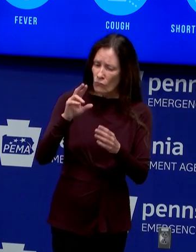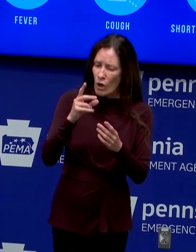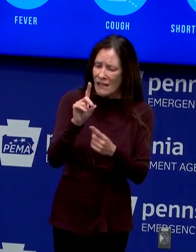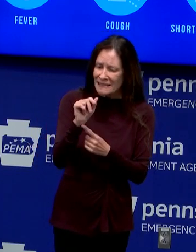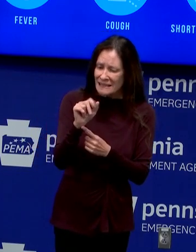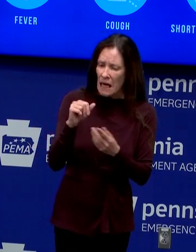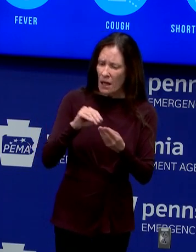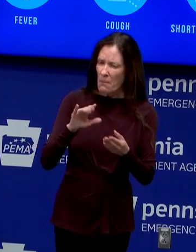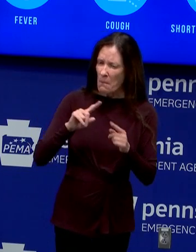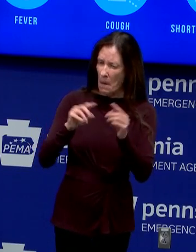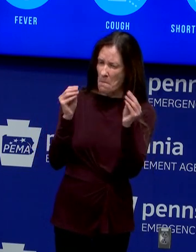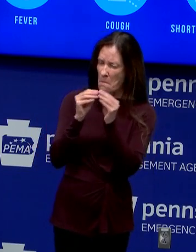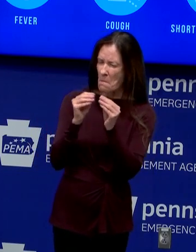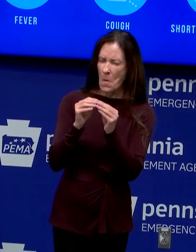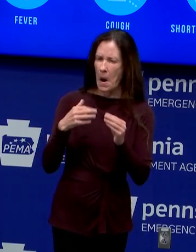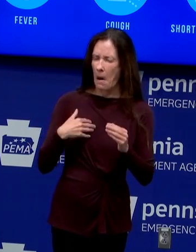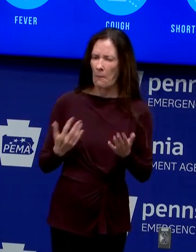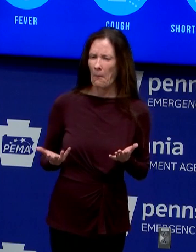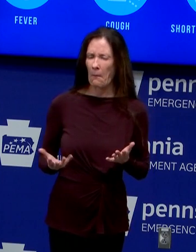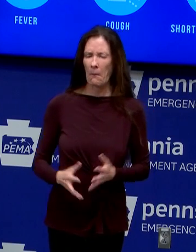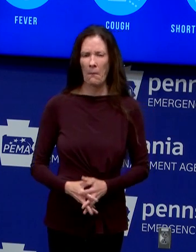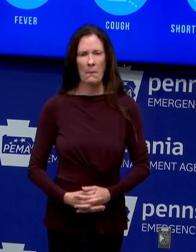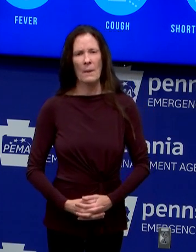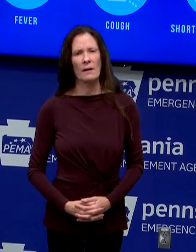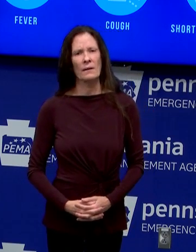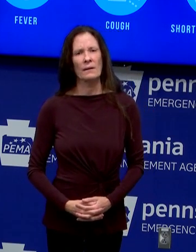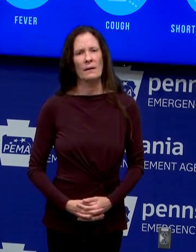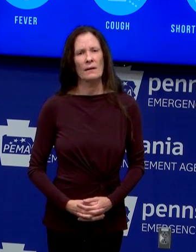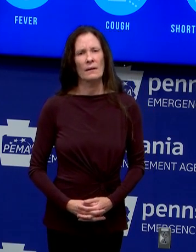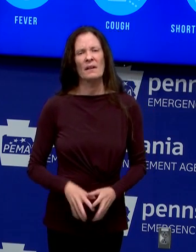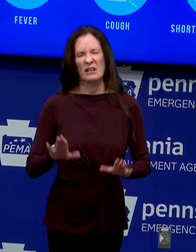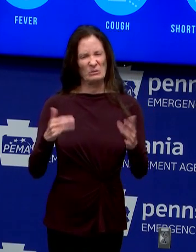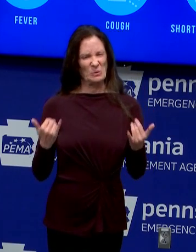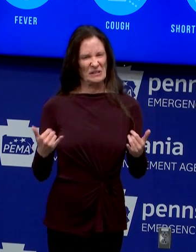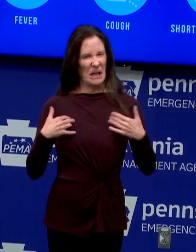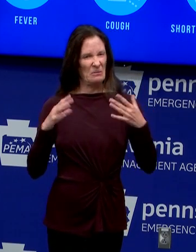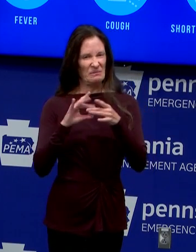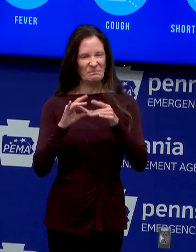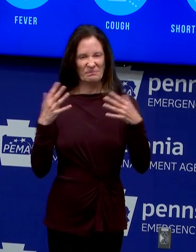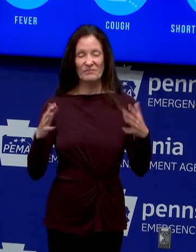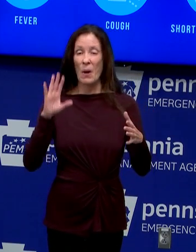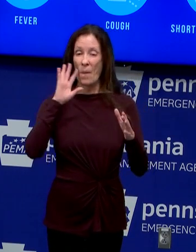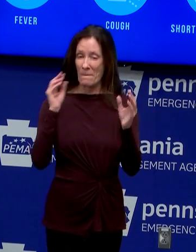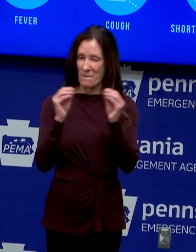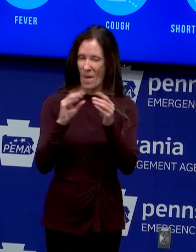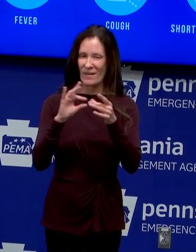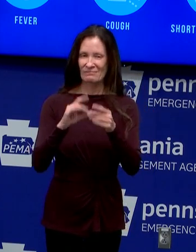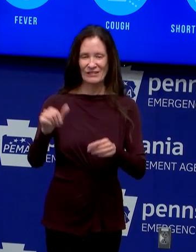been submitted for today's press conference. Our next briefing will be tomorrow. Thank you.